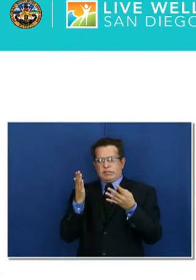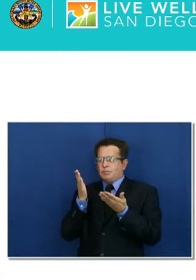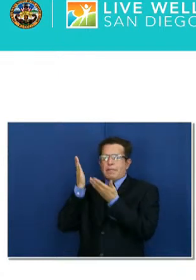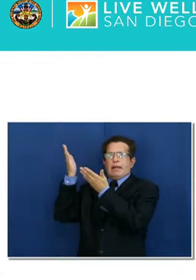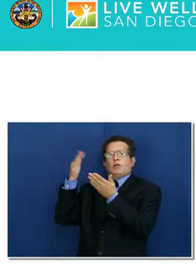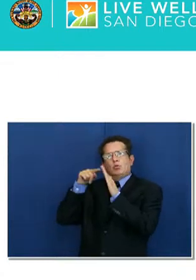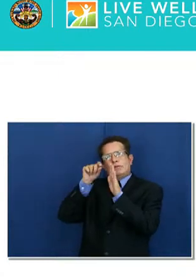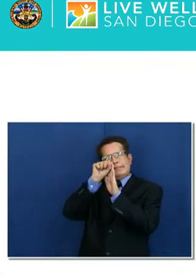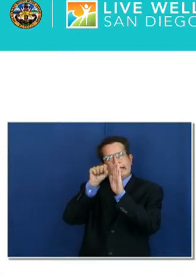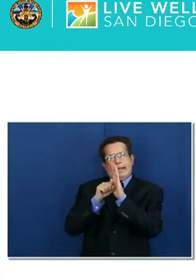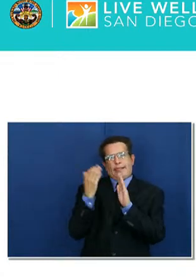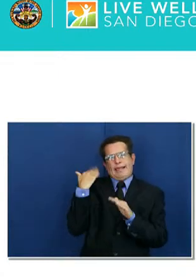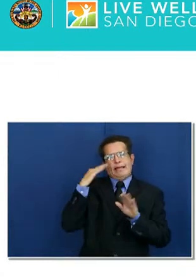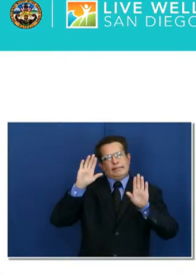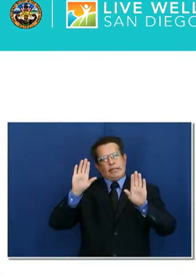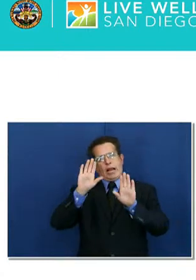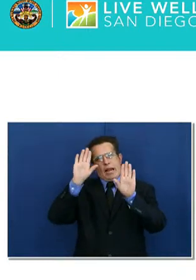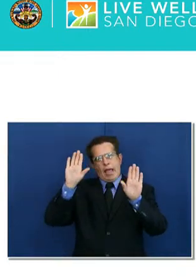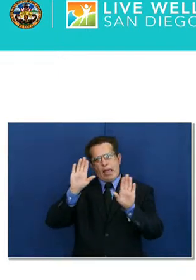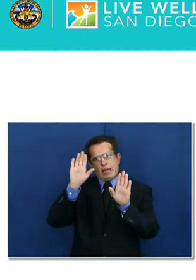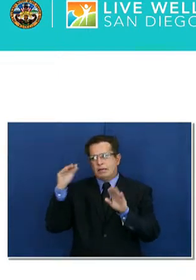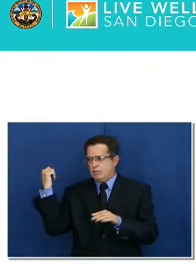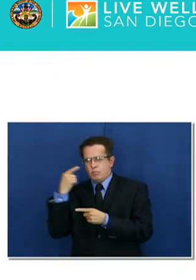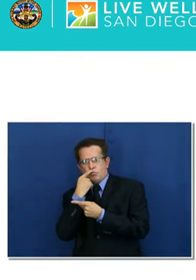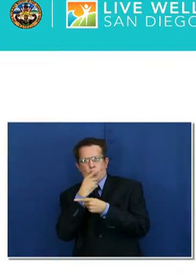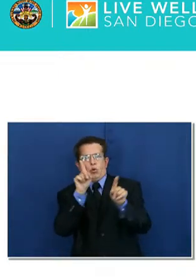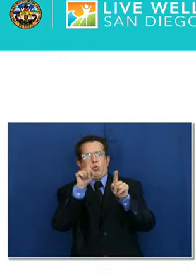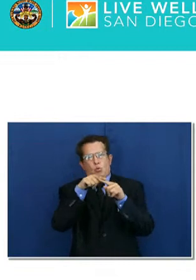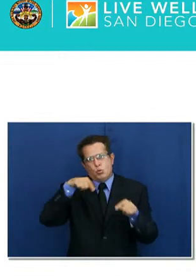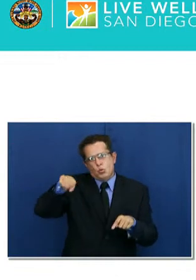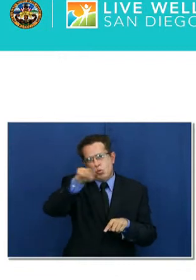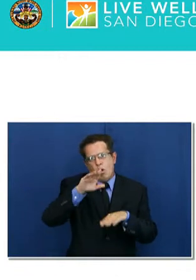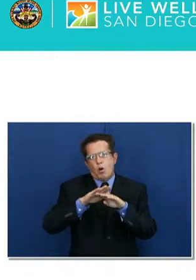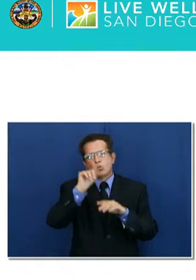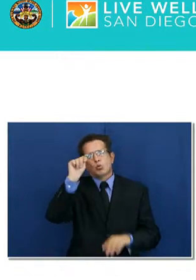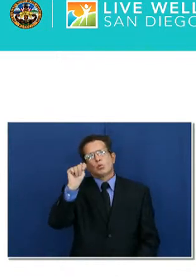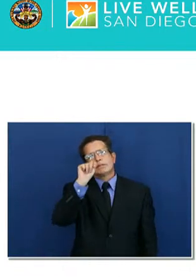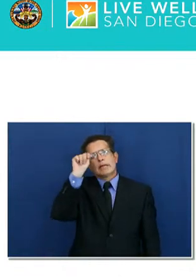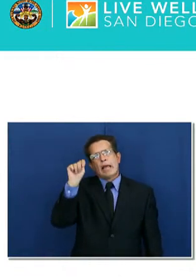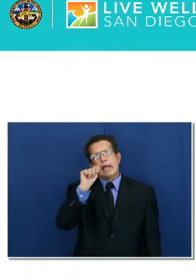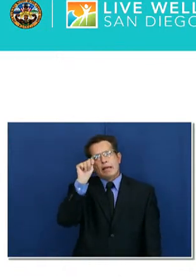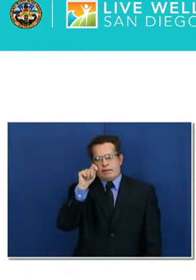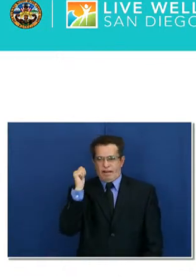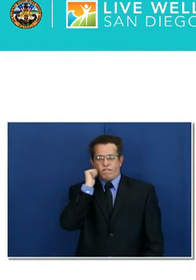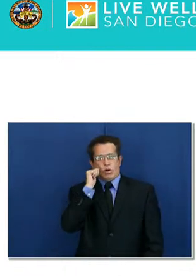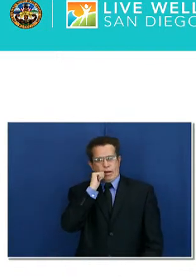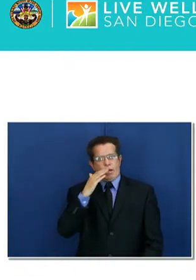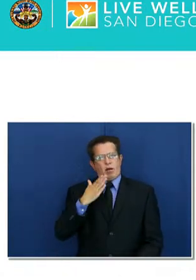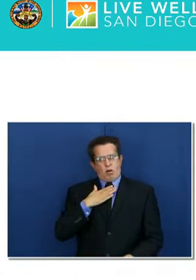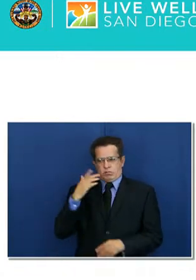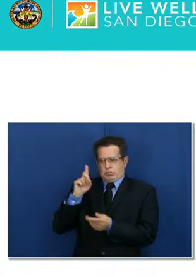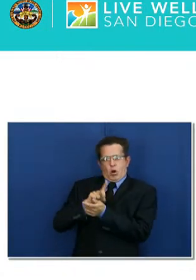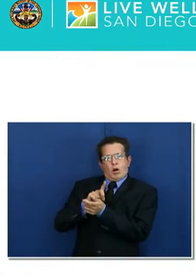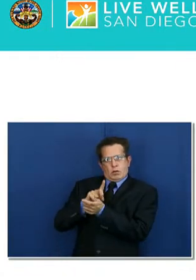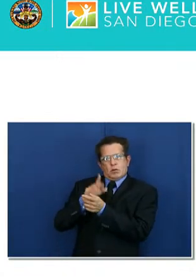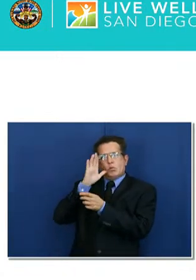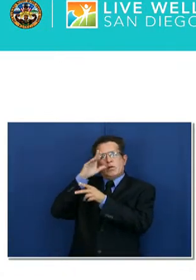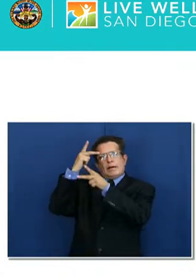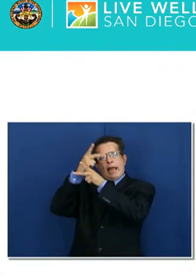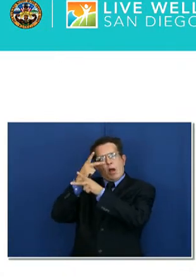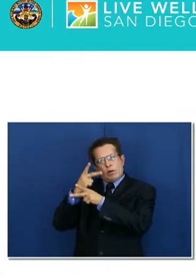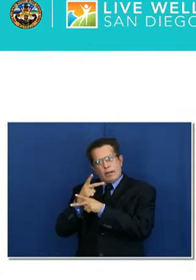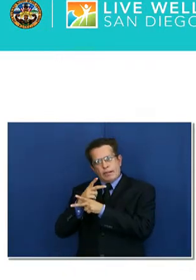to the state on Sunday and released to the public on Tuesday. And each day our epidemiologist calculates